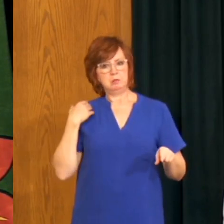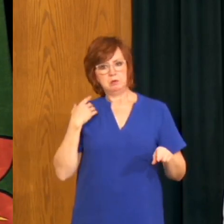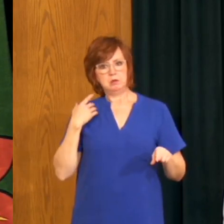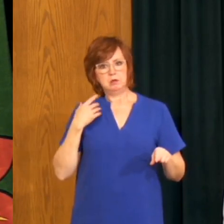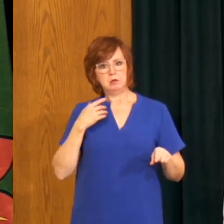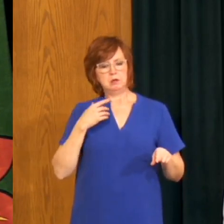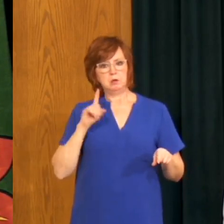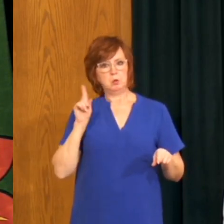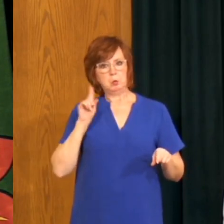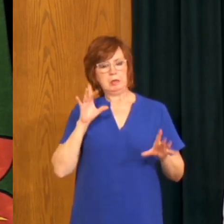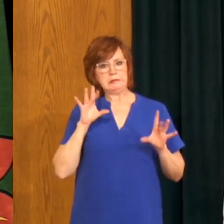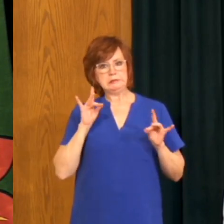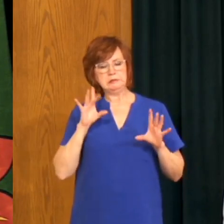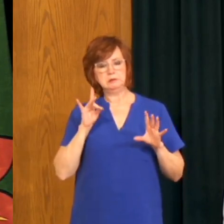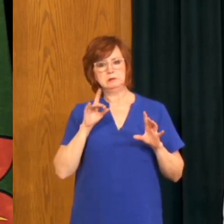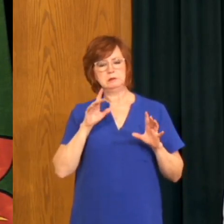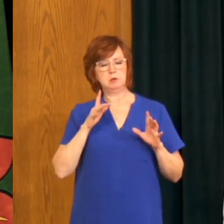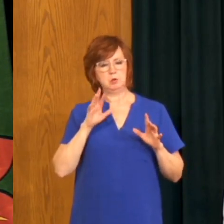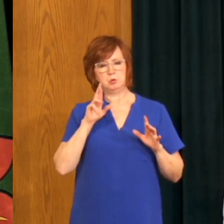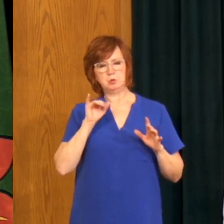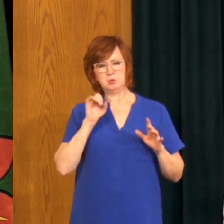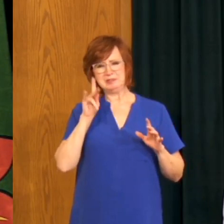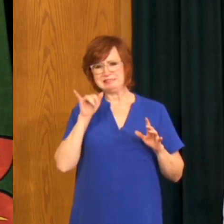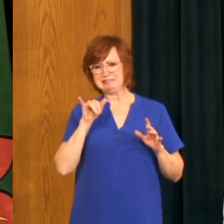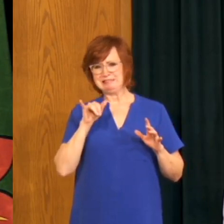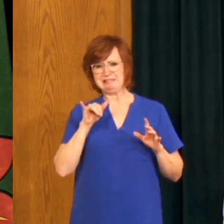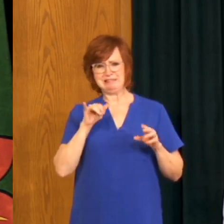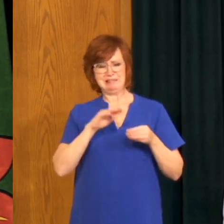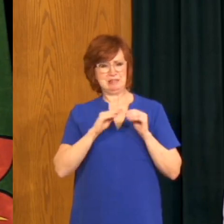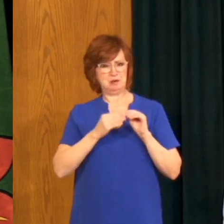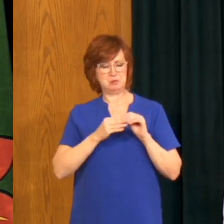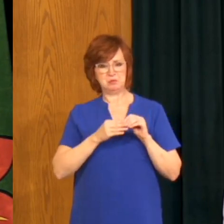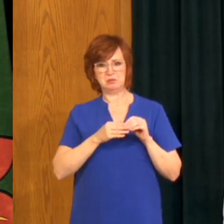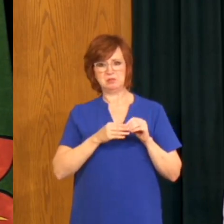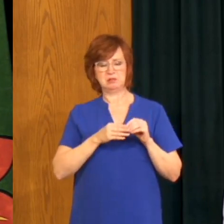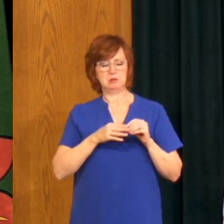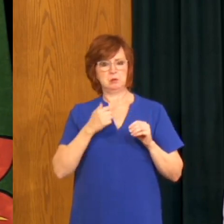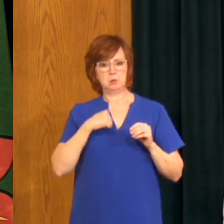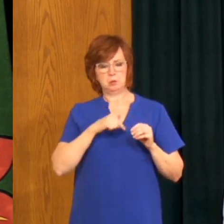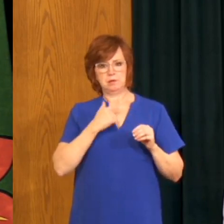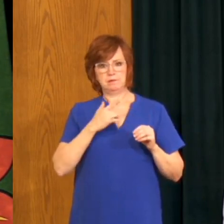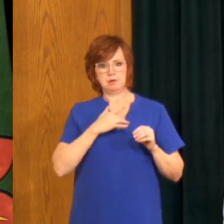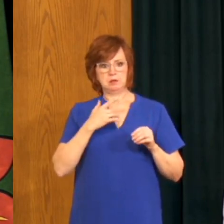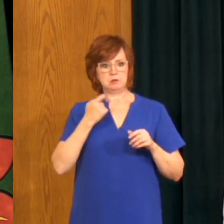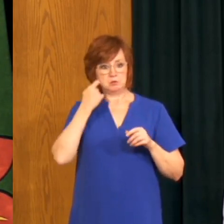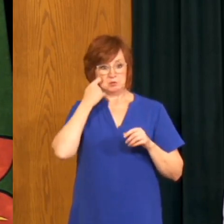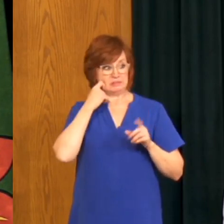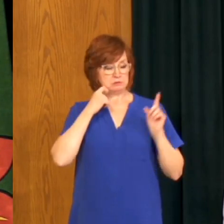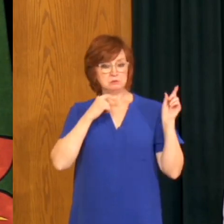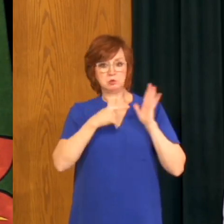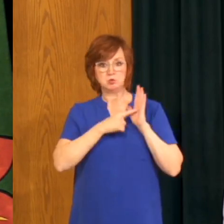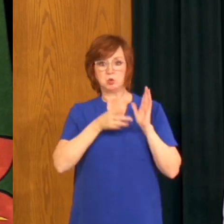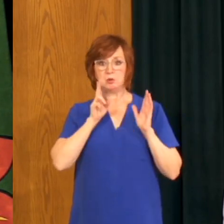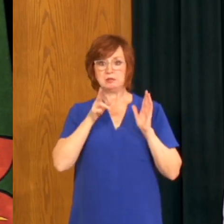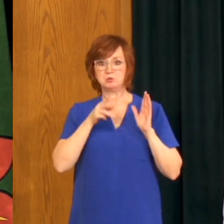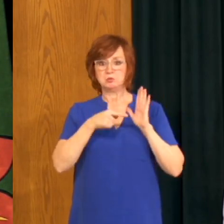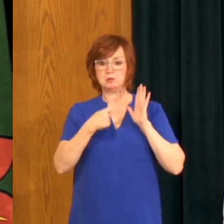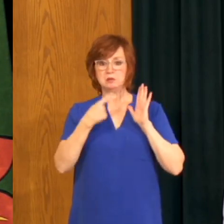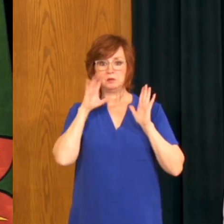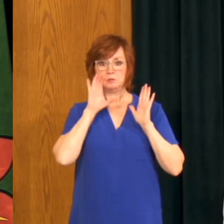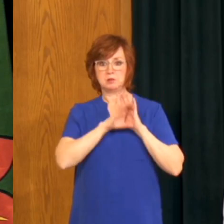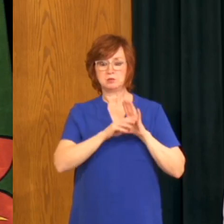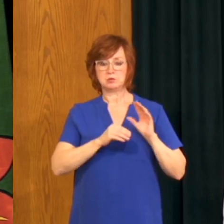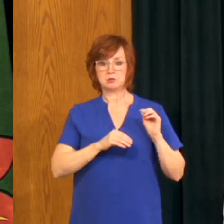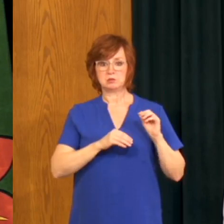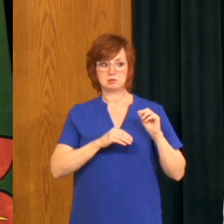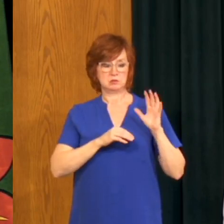risk points for interaction, and we needed to reduce the interaction of people, as his slides heard earlier shown. We did